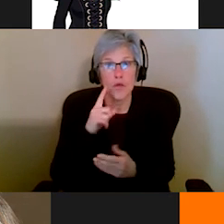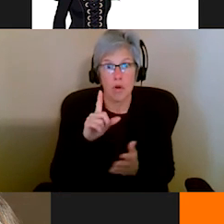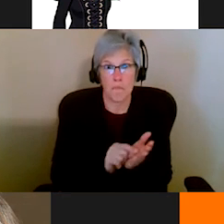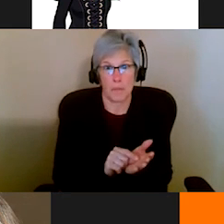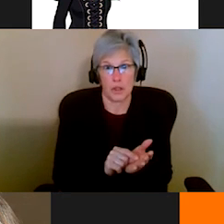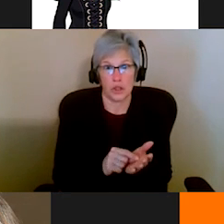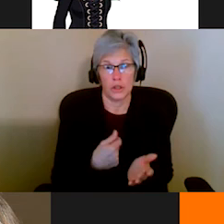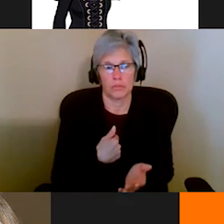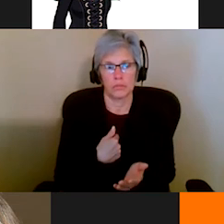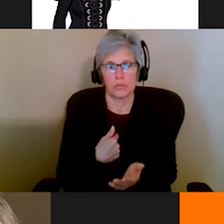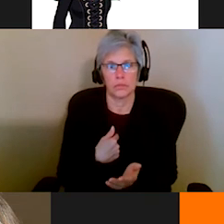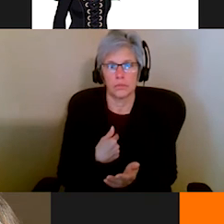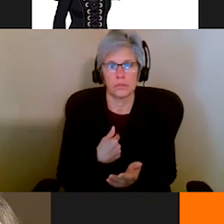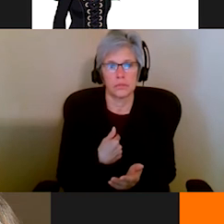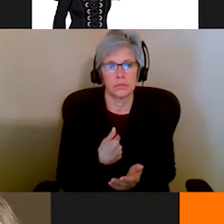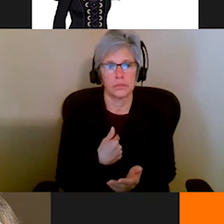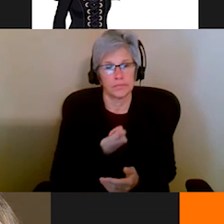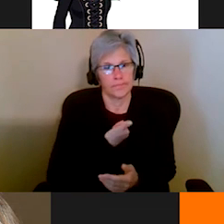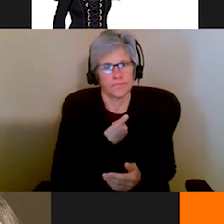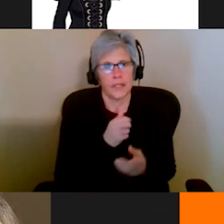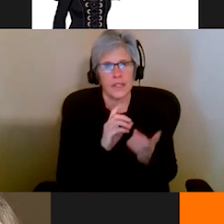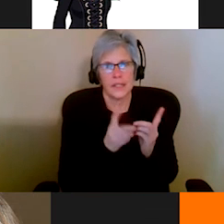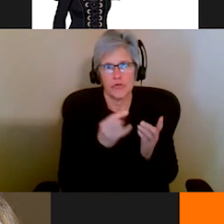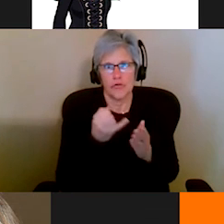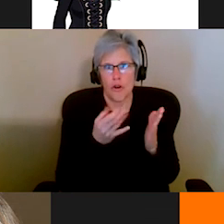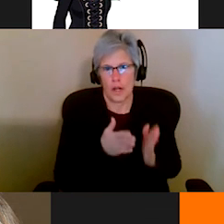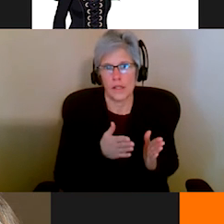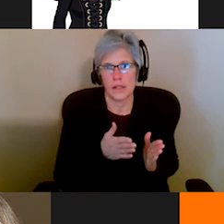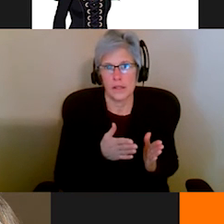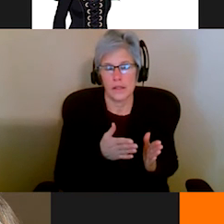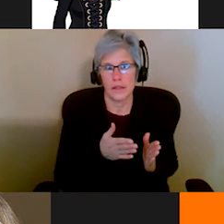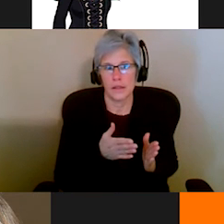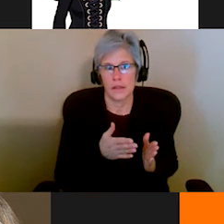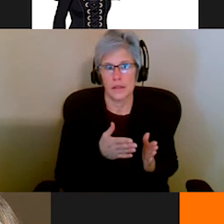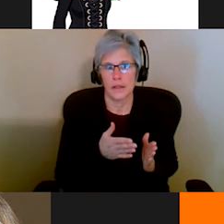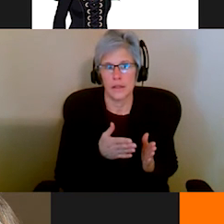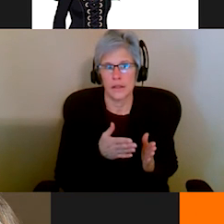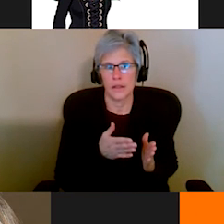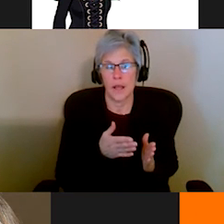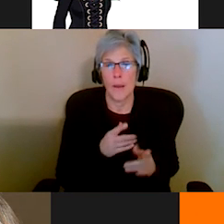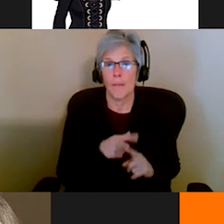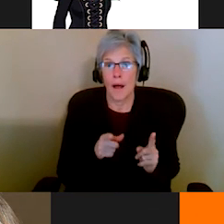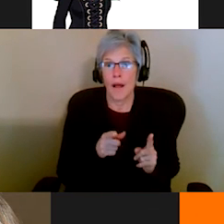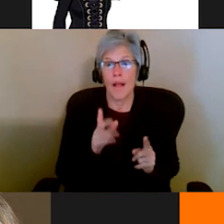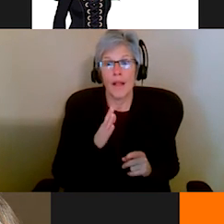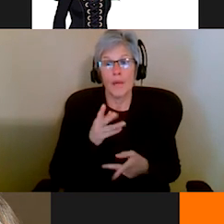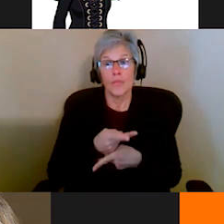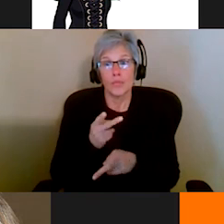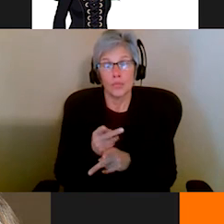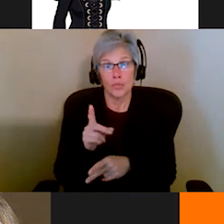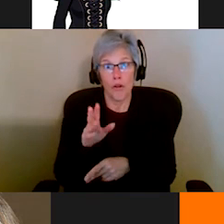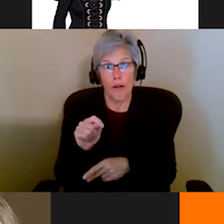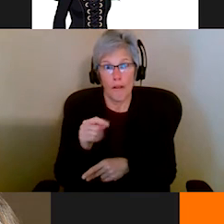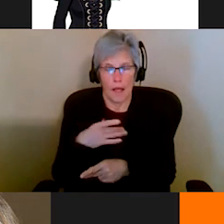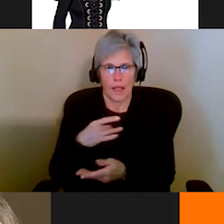is I am a digital artist and I like my end product to be print in hand.